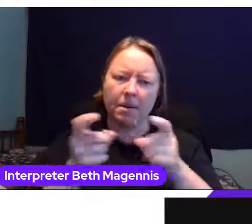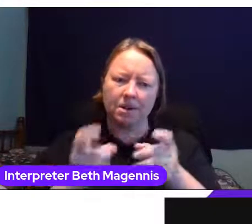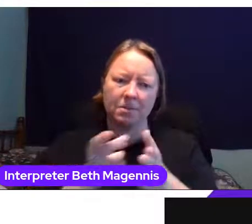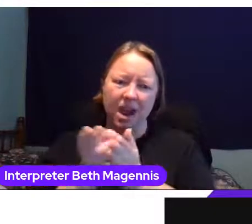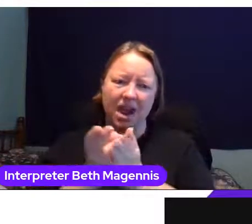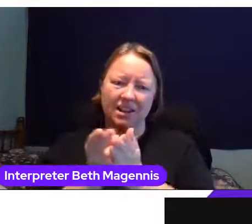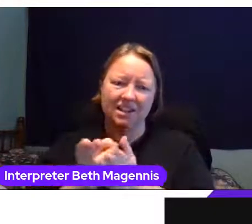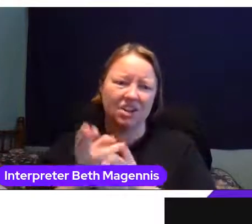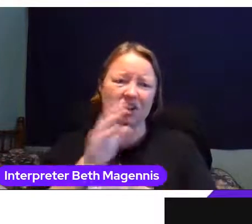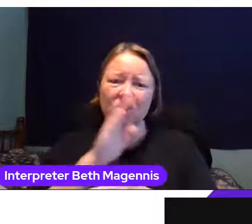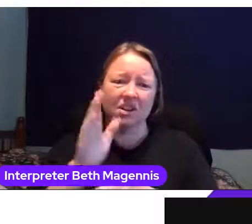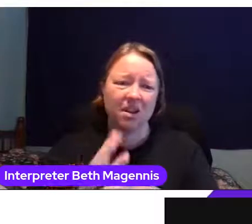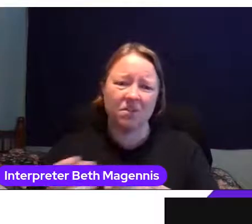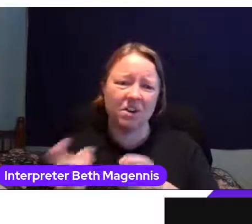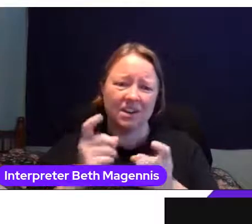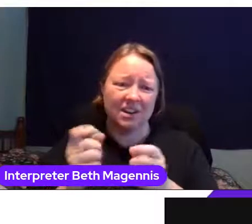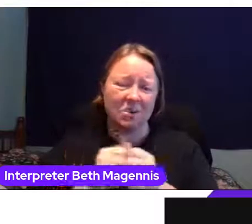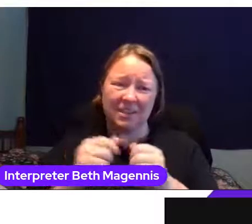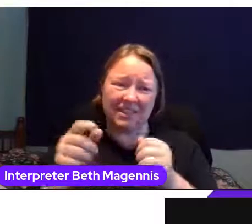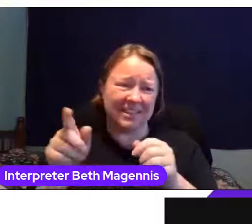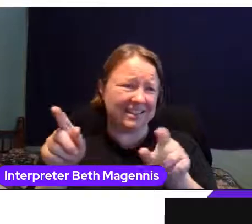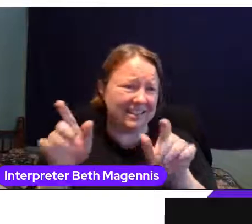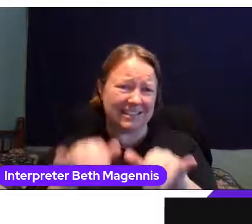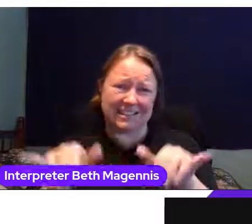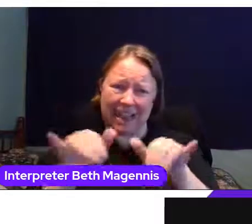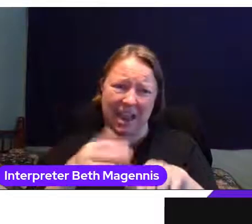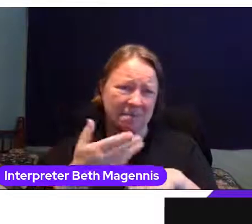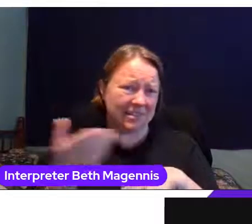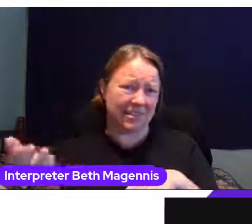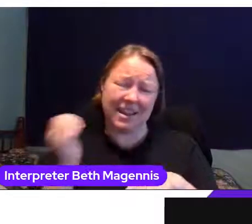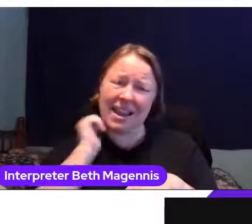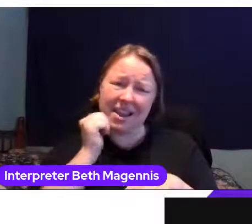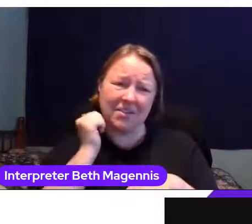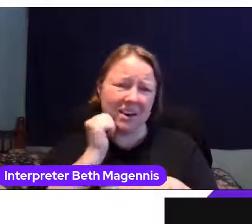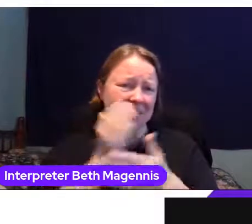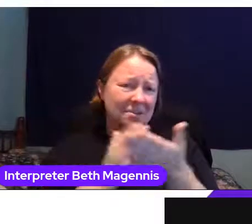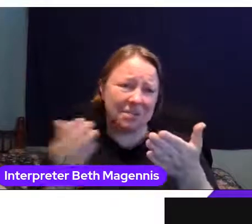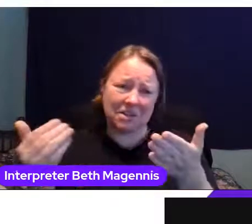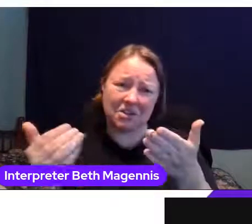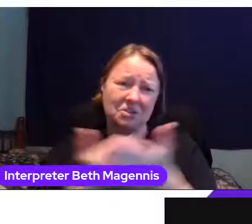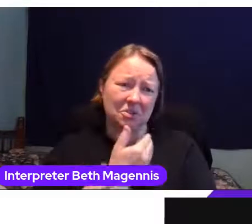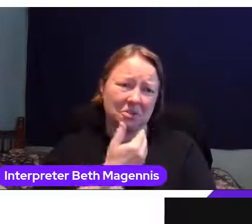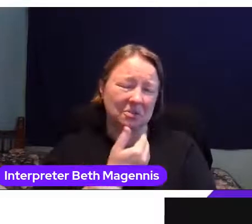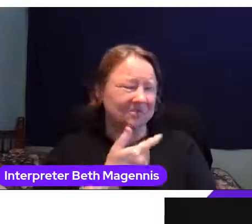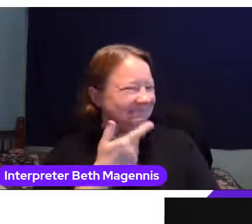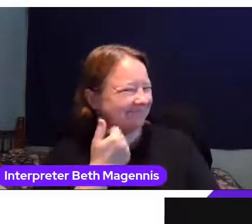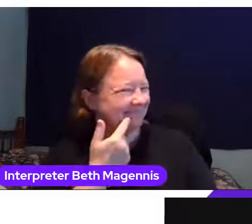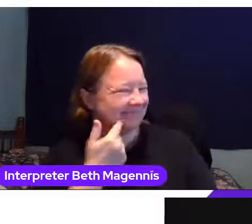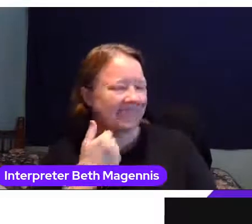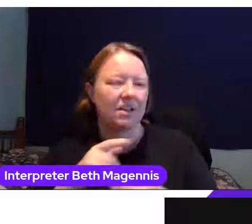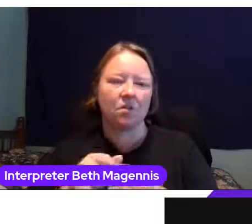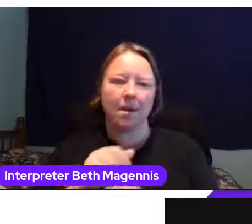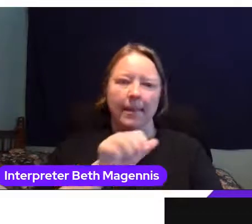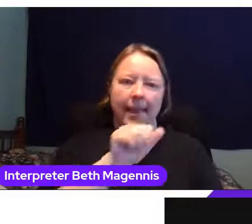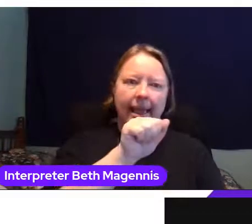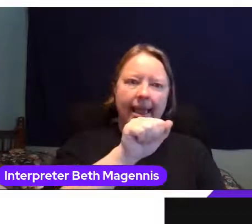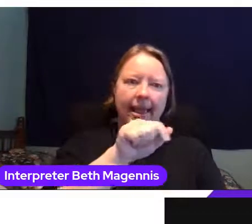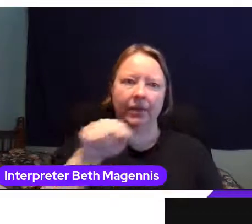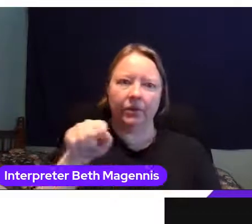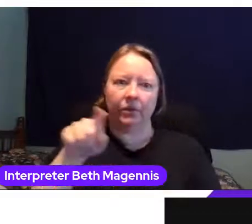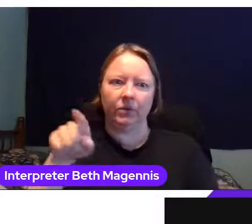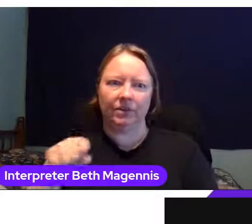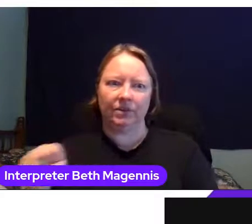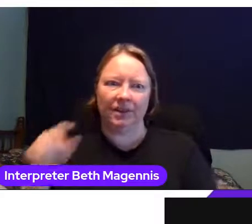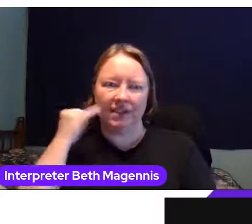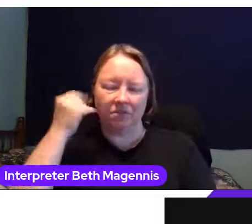you never deal with the same thing. You know, every day it's something new. From A to Z, if you can think of it, it has